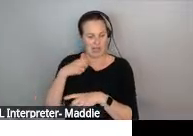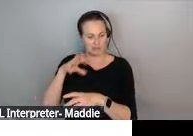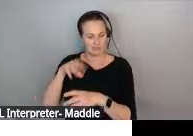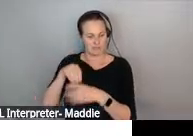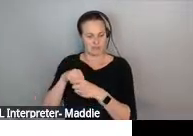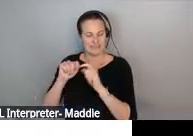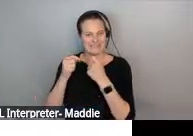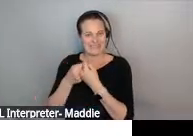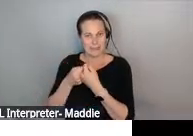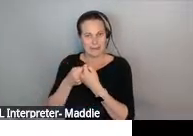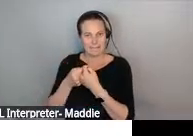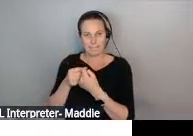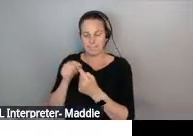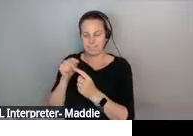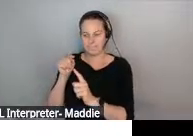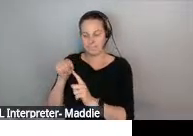where